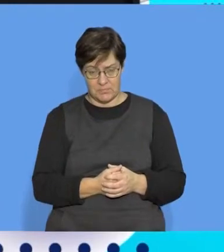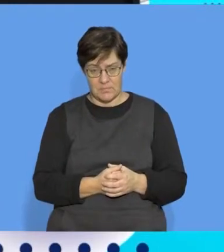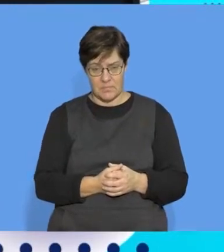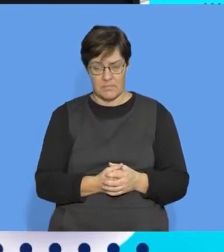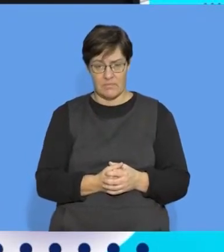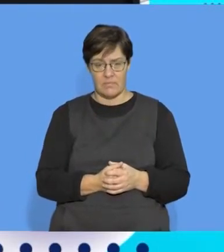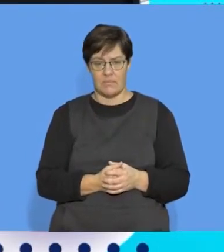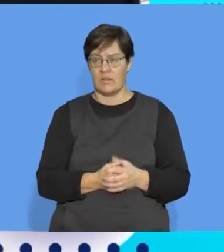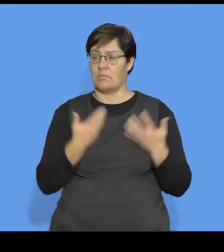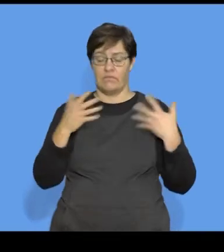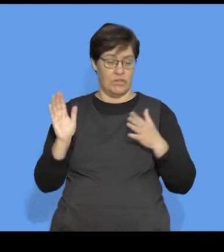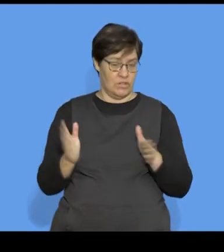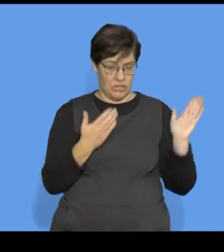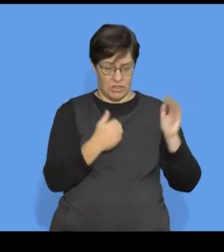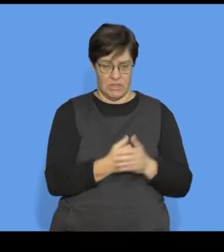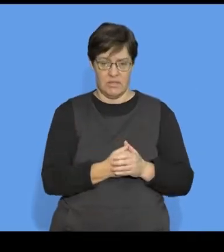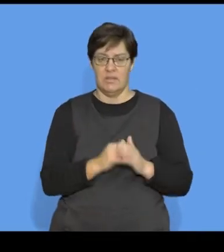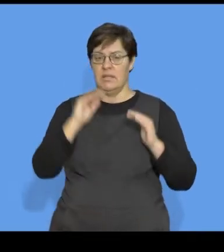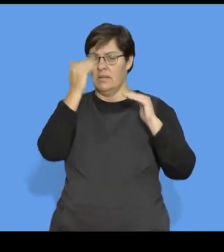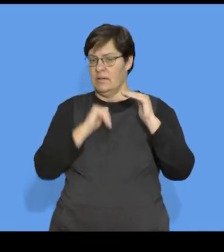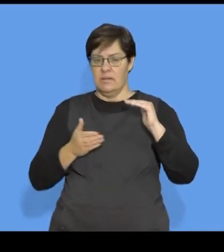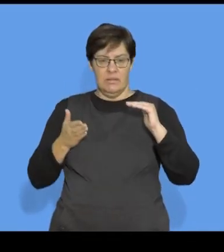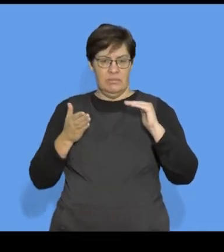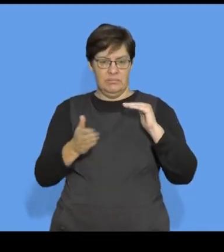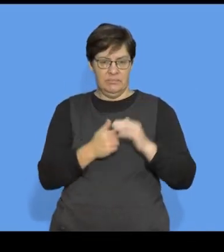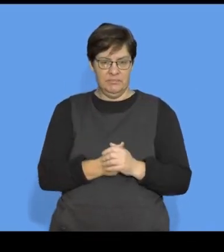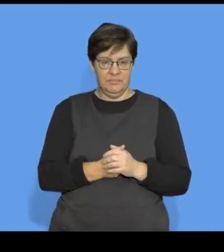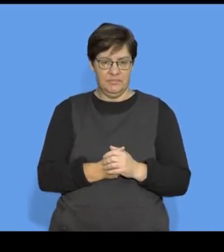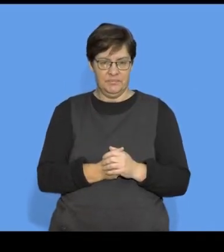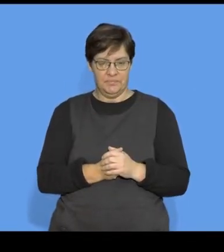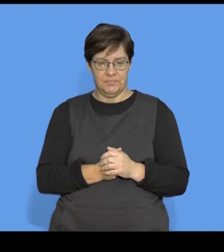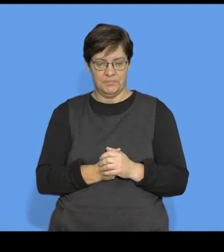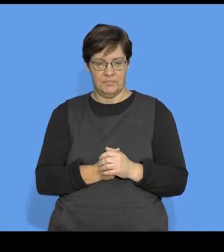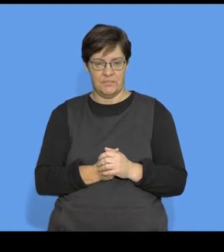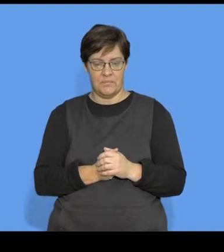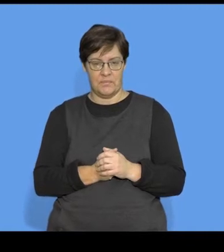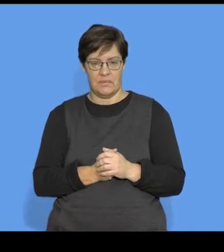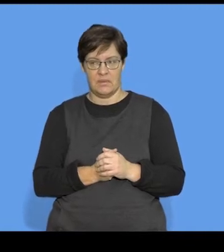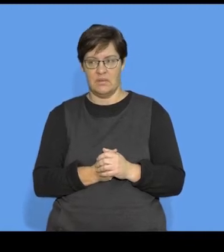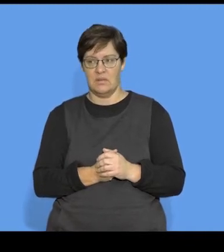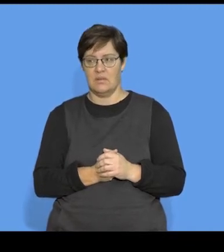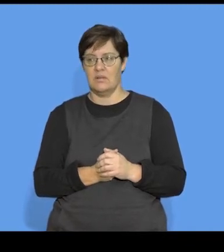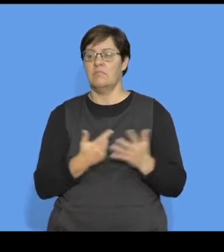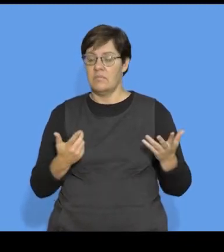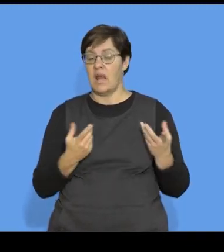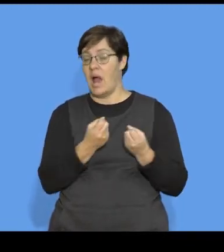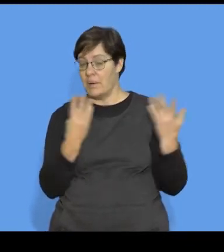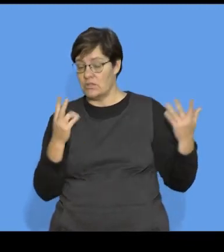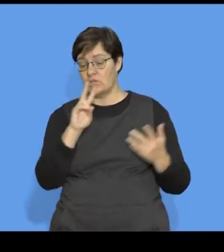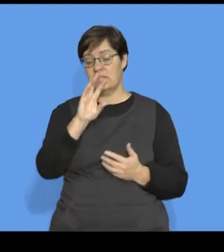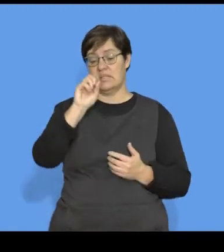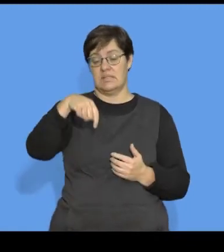Okay, so that one is done. The depreciation entry is, the depreciation amount is calculated to